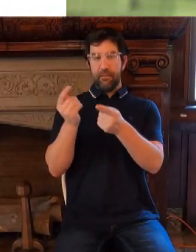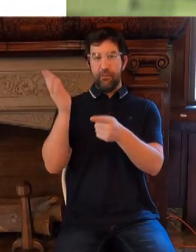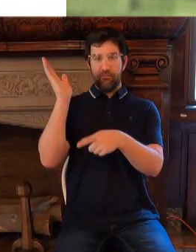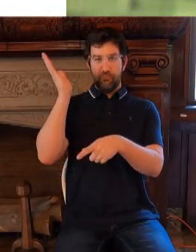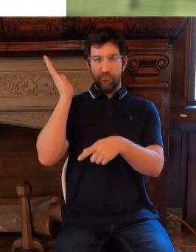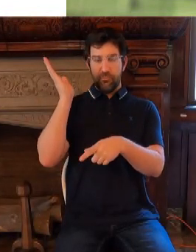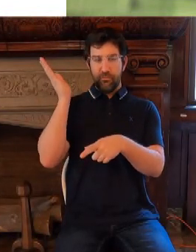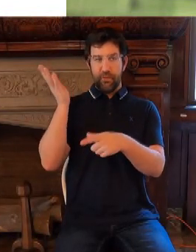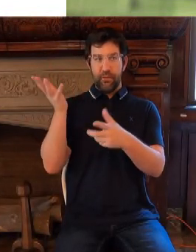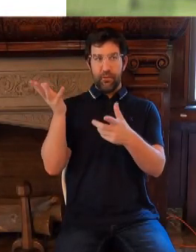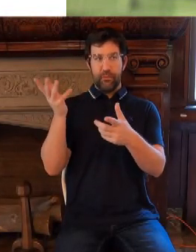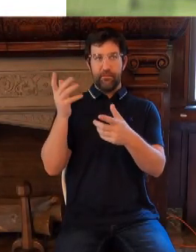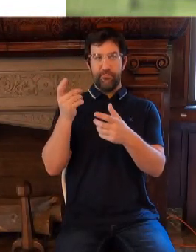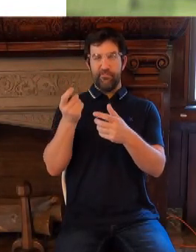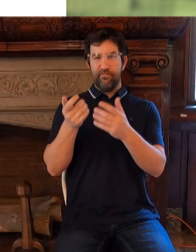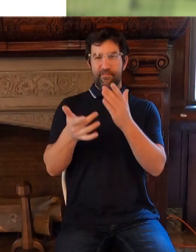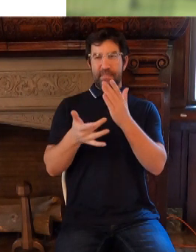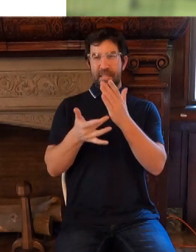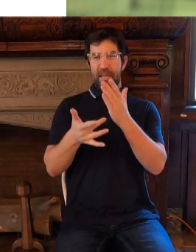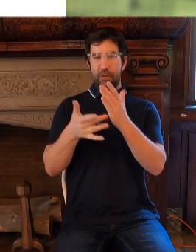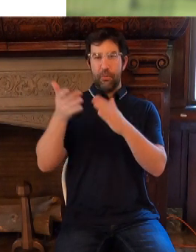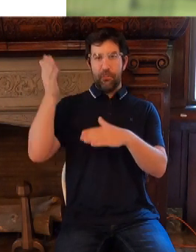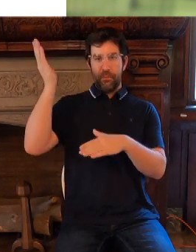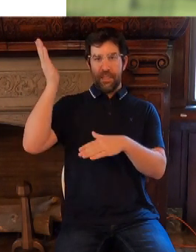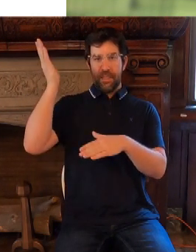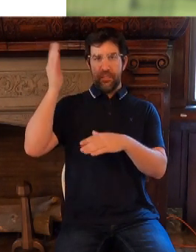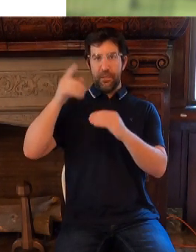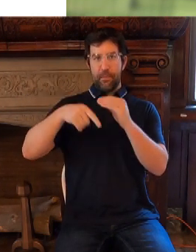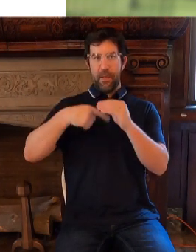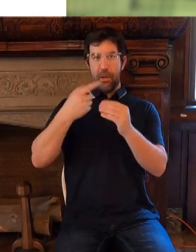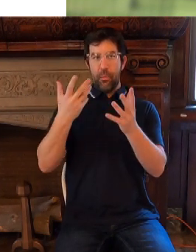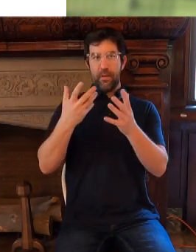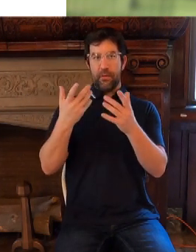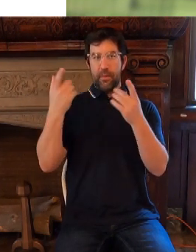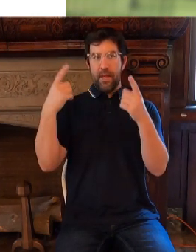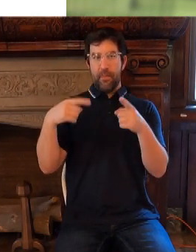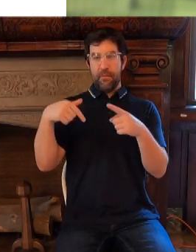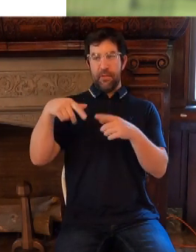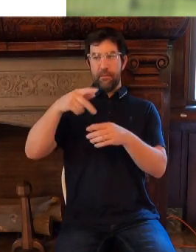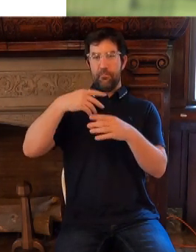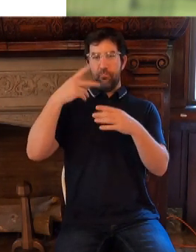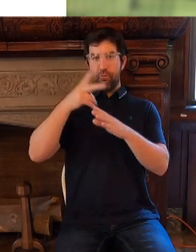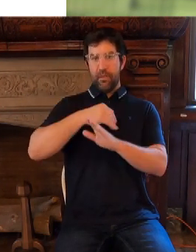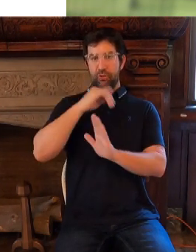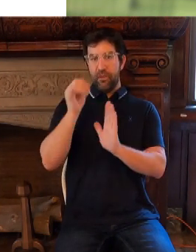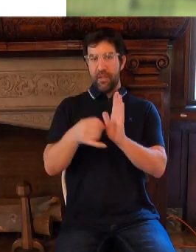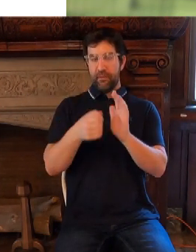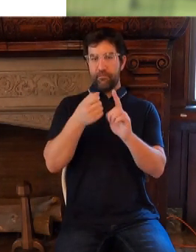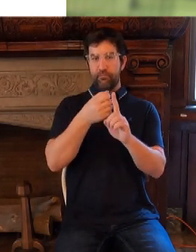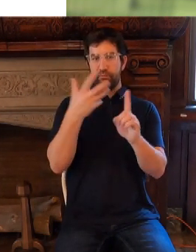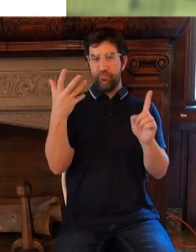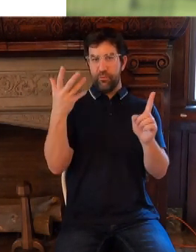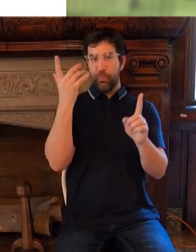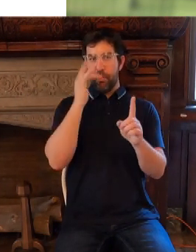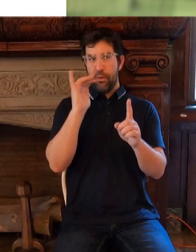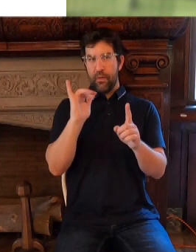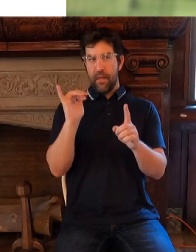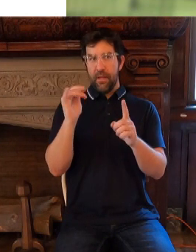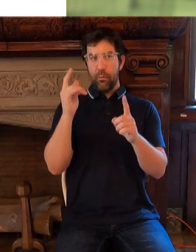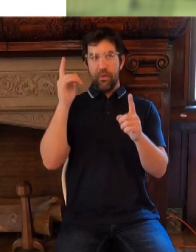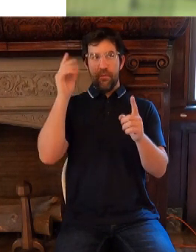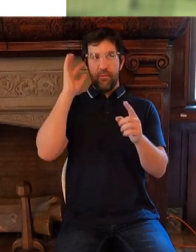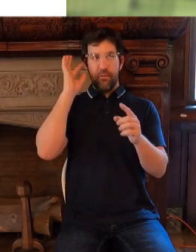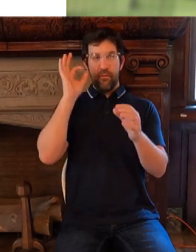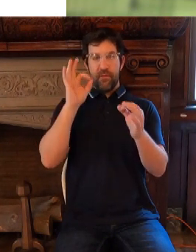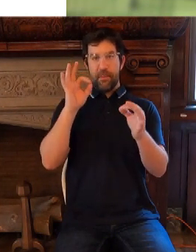through kind of a technical presentation about what's in store for this project. They'll kind of review what we've heard from the community